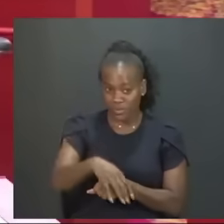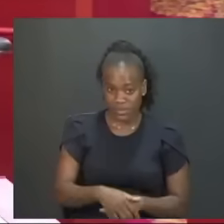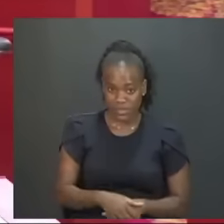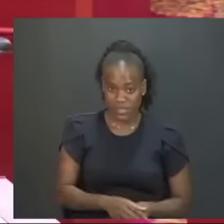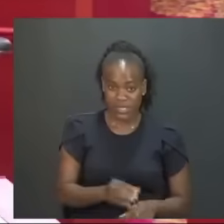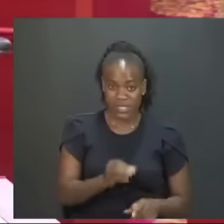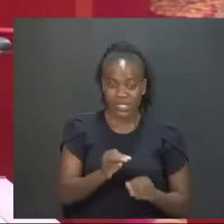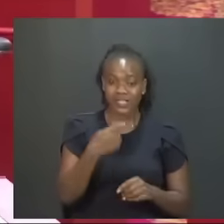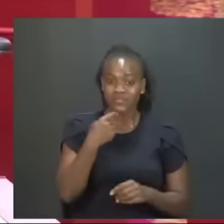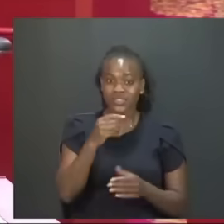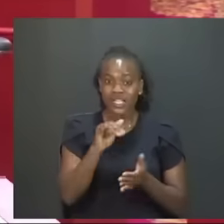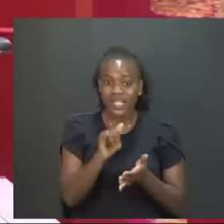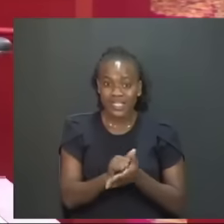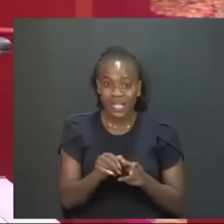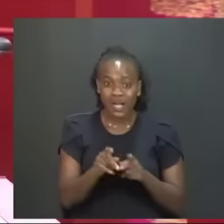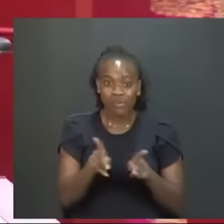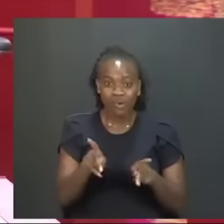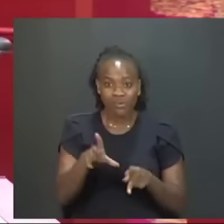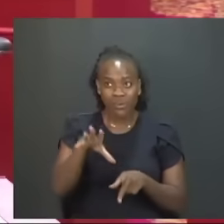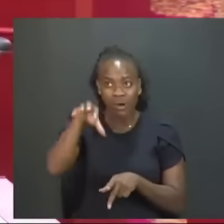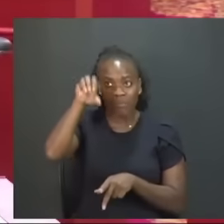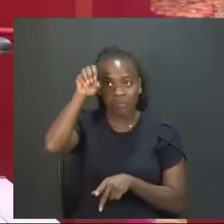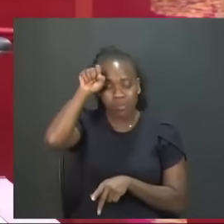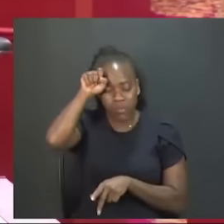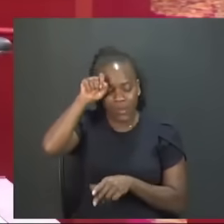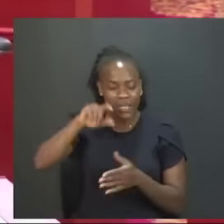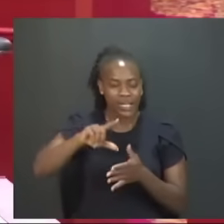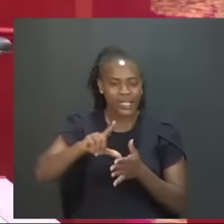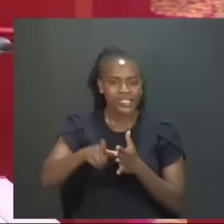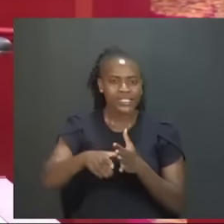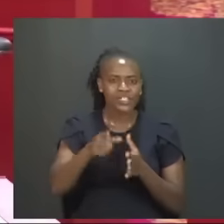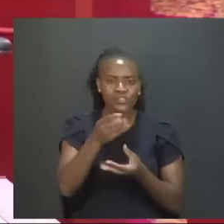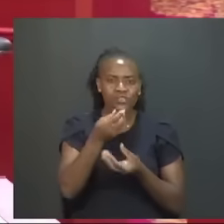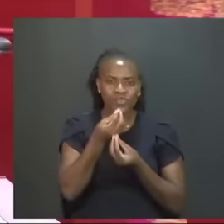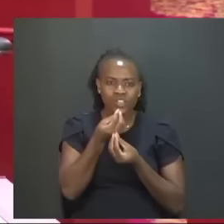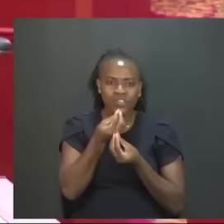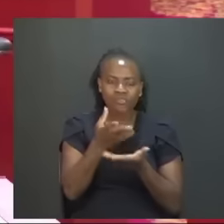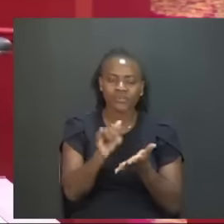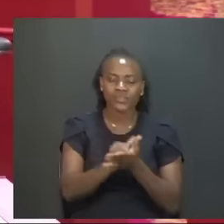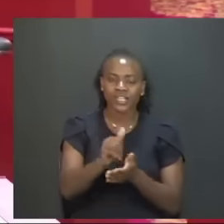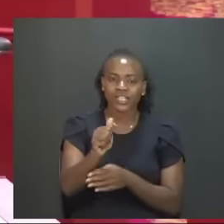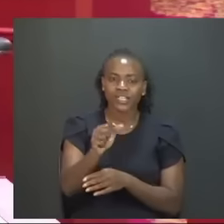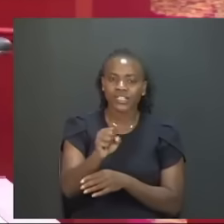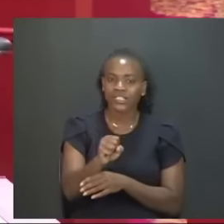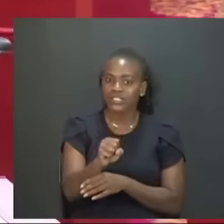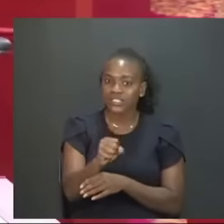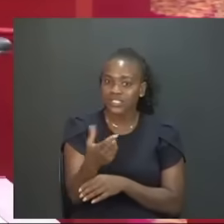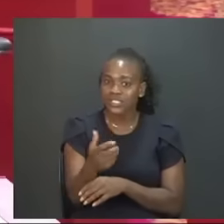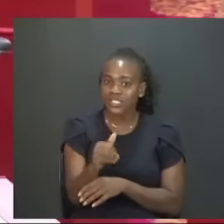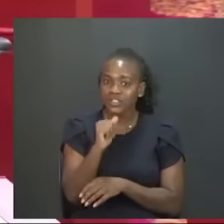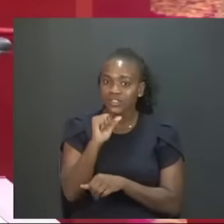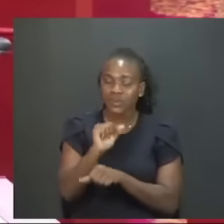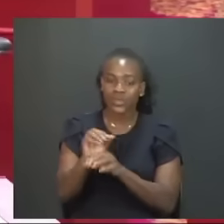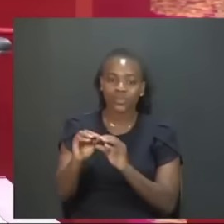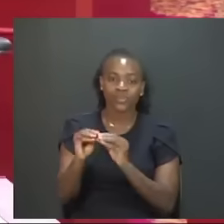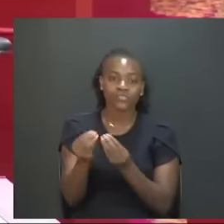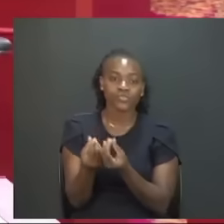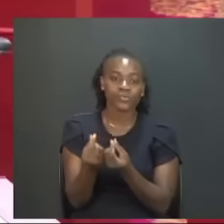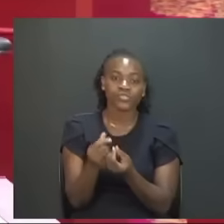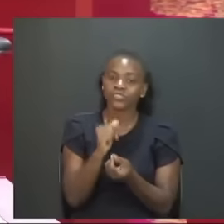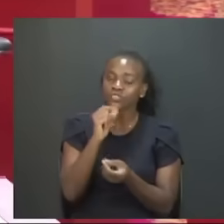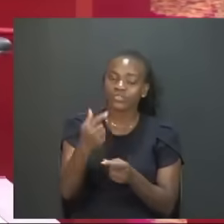to the public, you are essentially telling civil servants that when the air conditioners in their offices are also not functioning, they should also